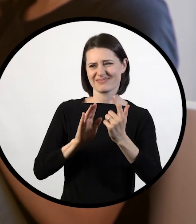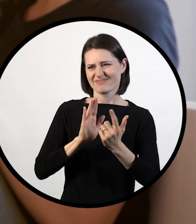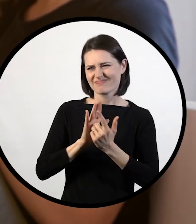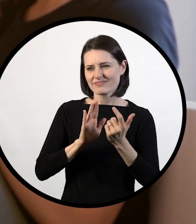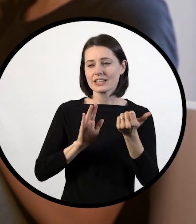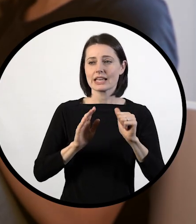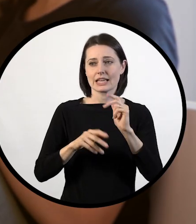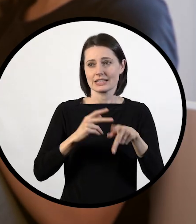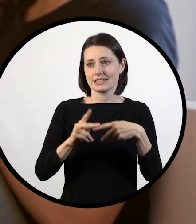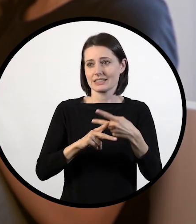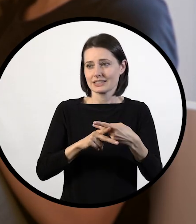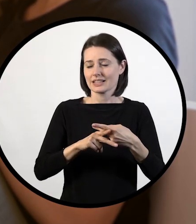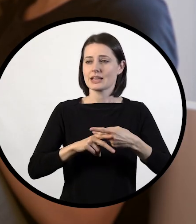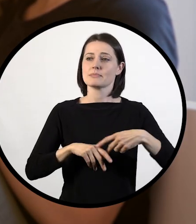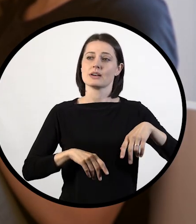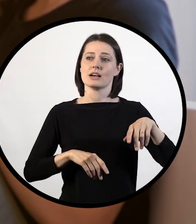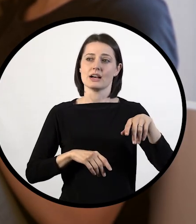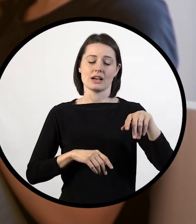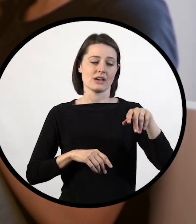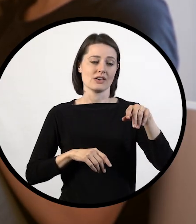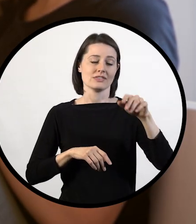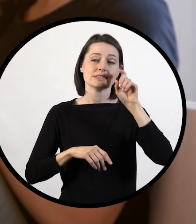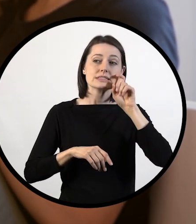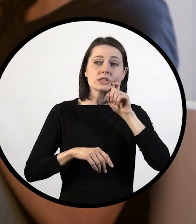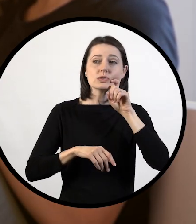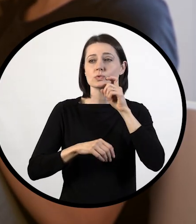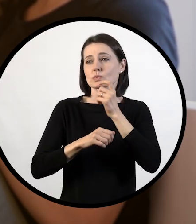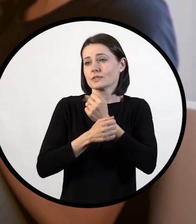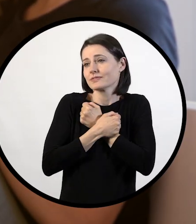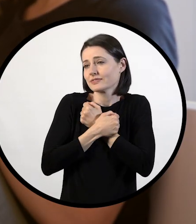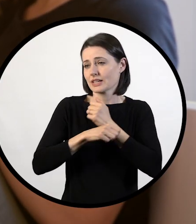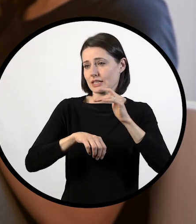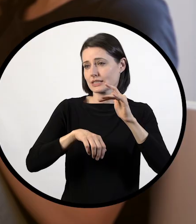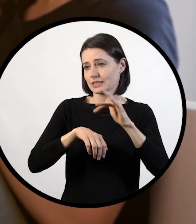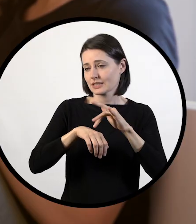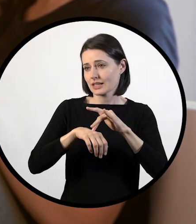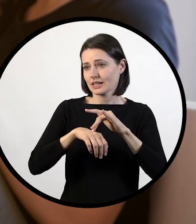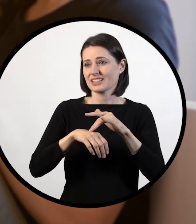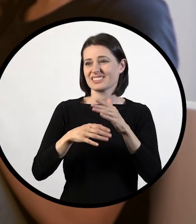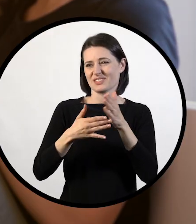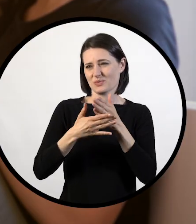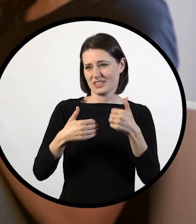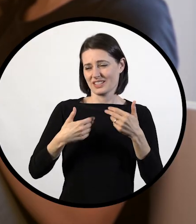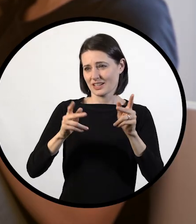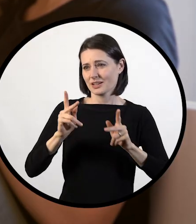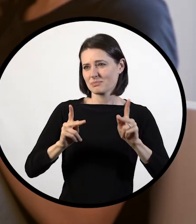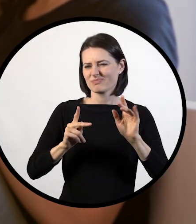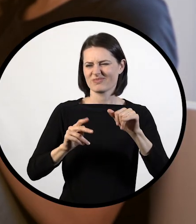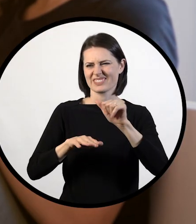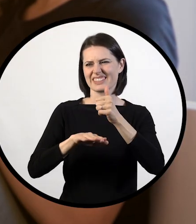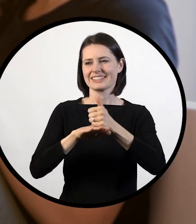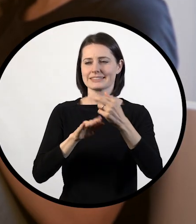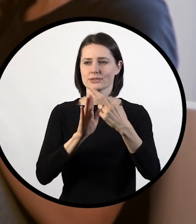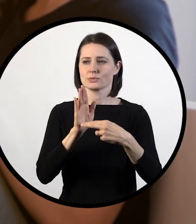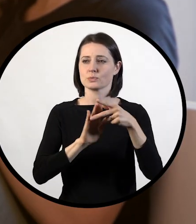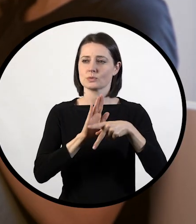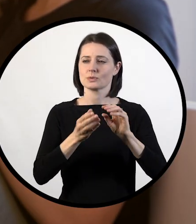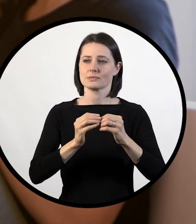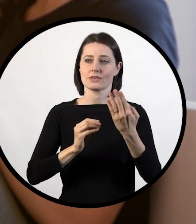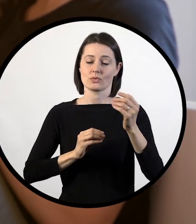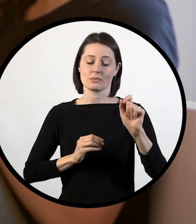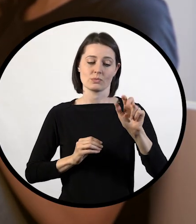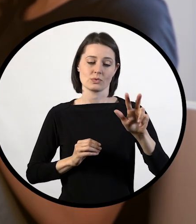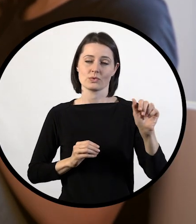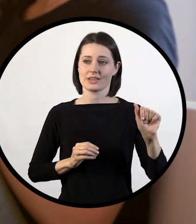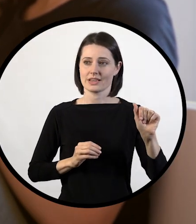any type of sexual or affectionate contact between youth, as defined in the Rules Policy 14.3a, which you'll